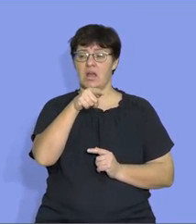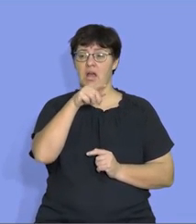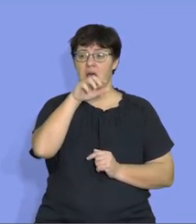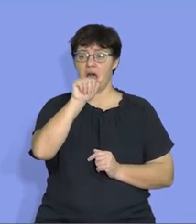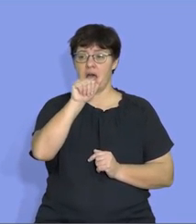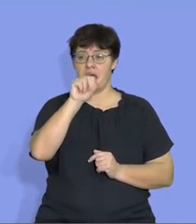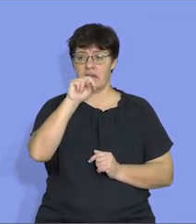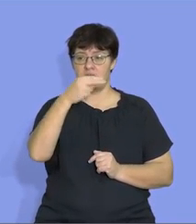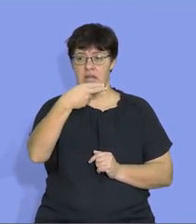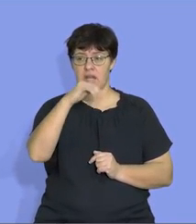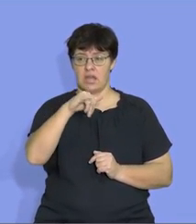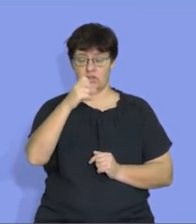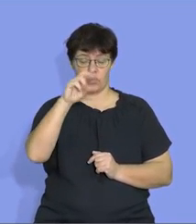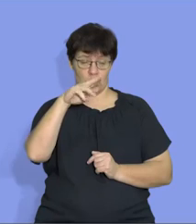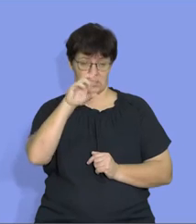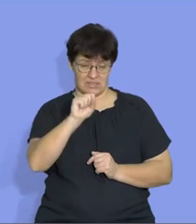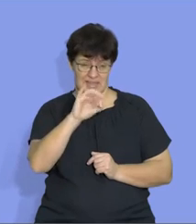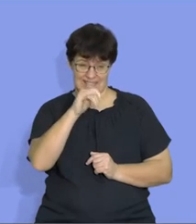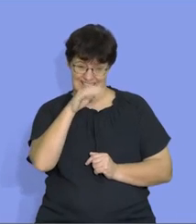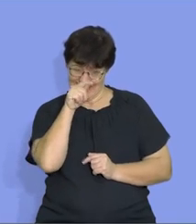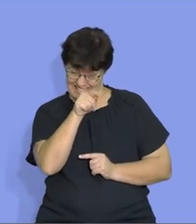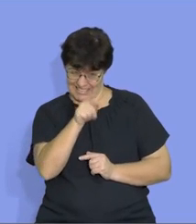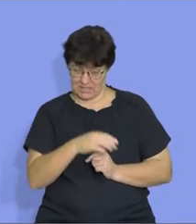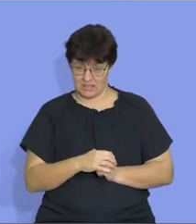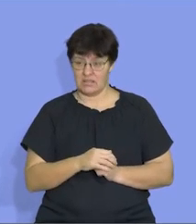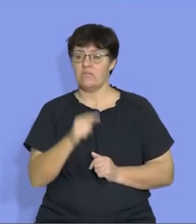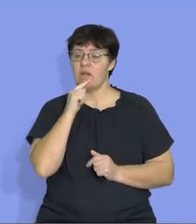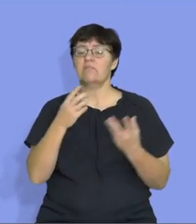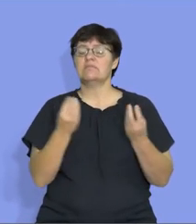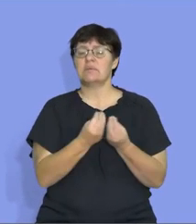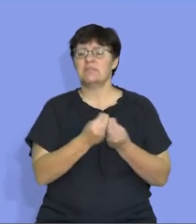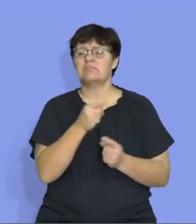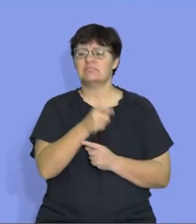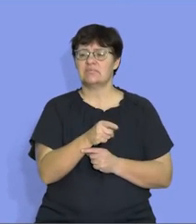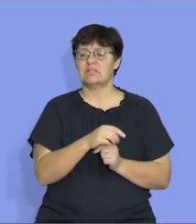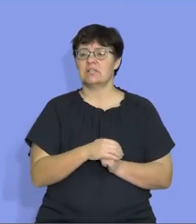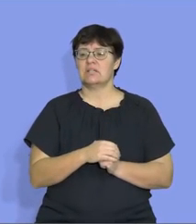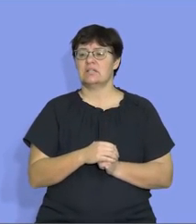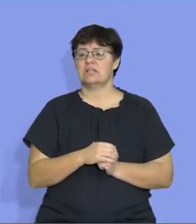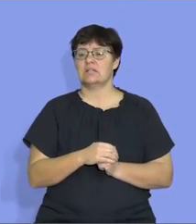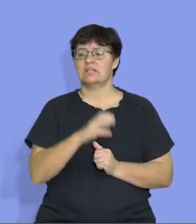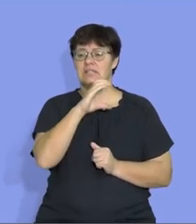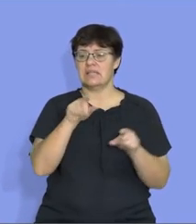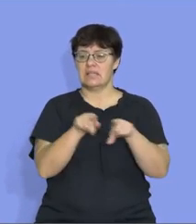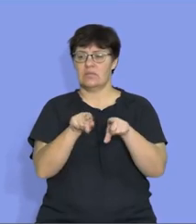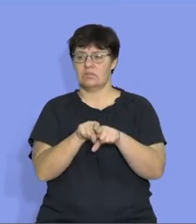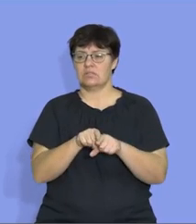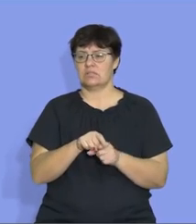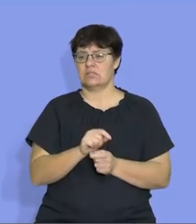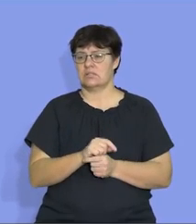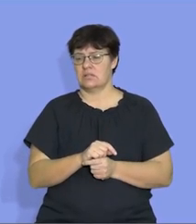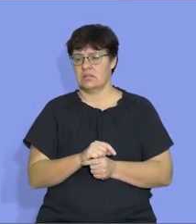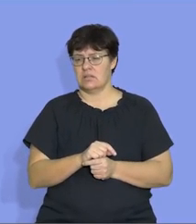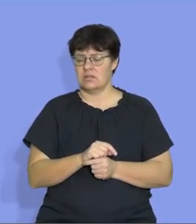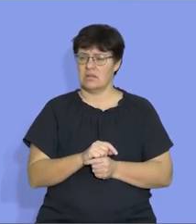we know that concentration of a substance is equal to number of moles over